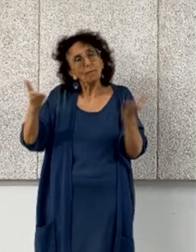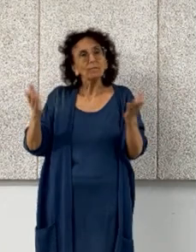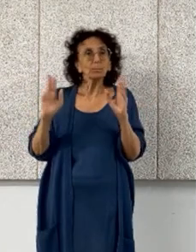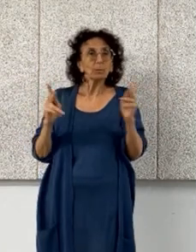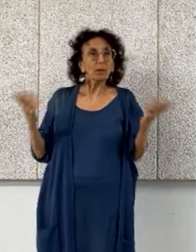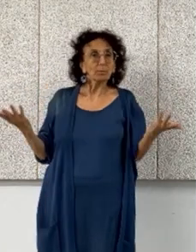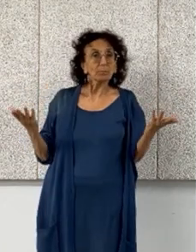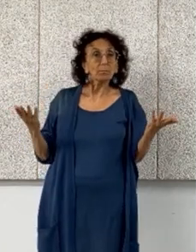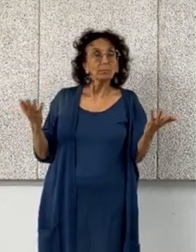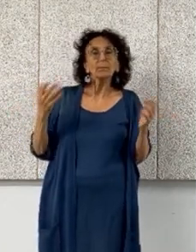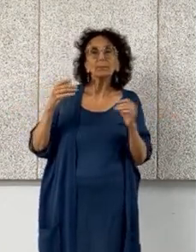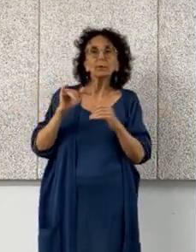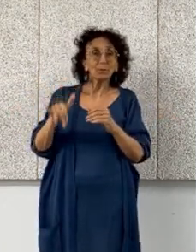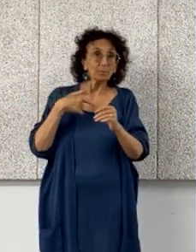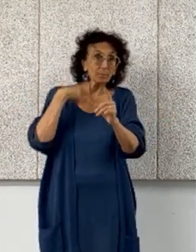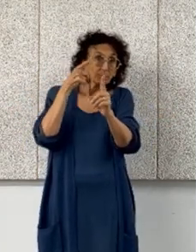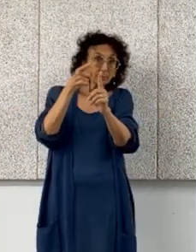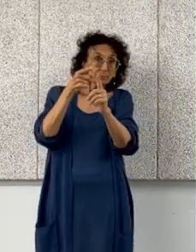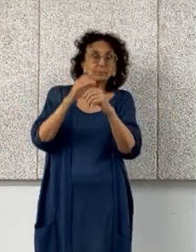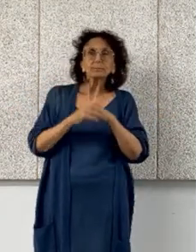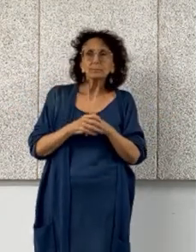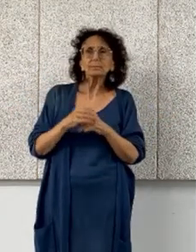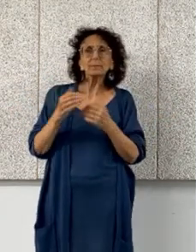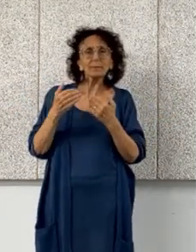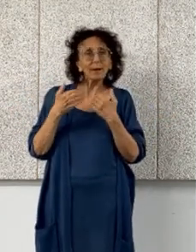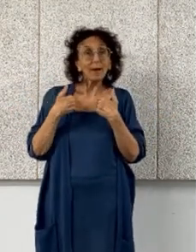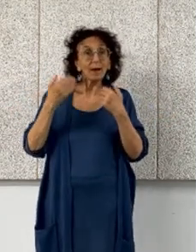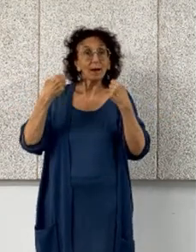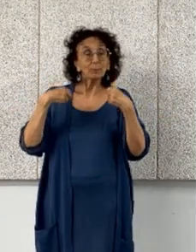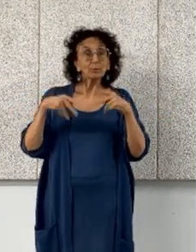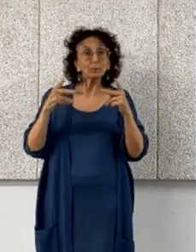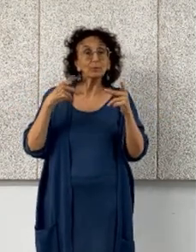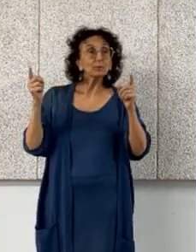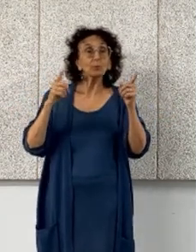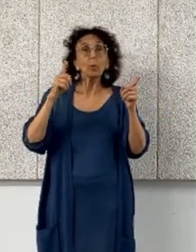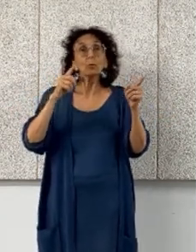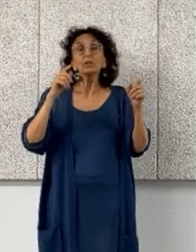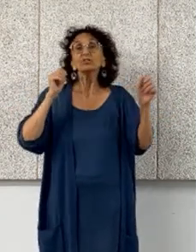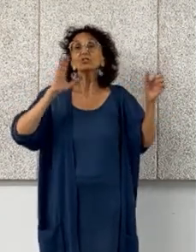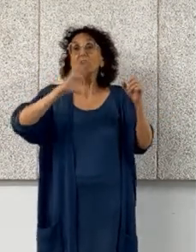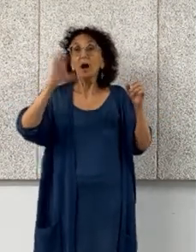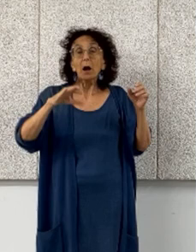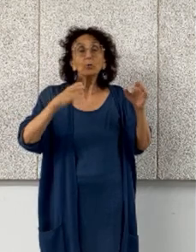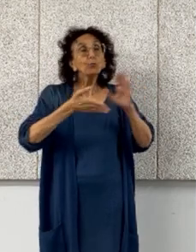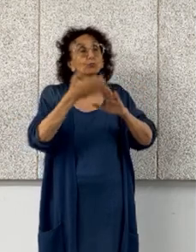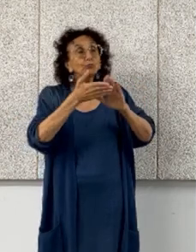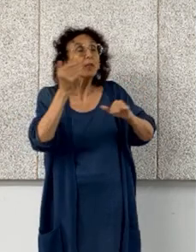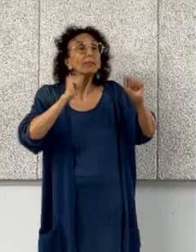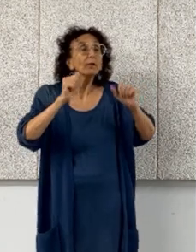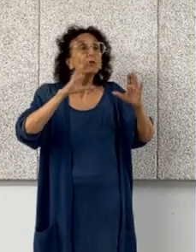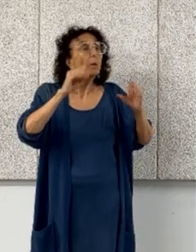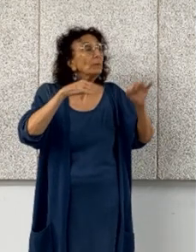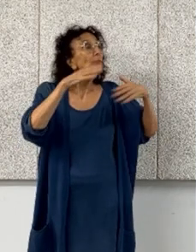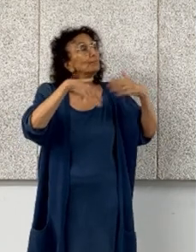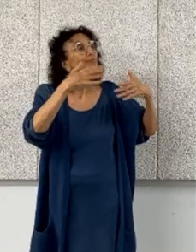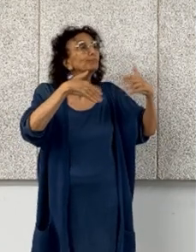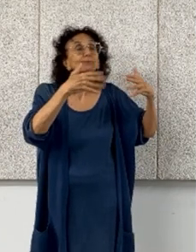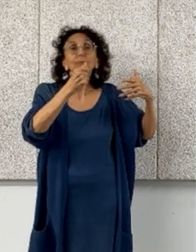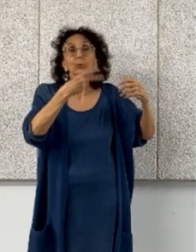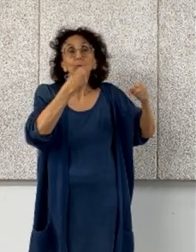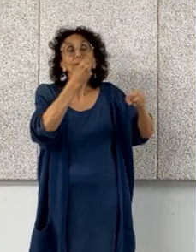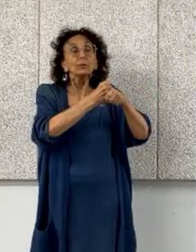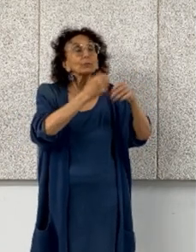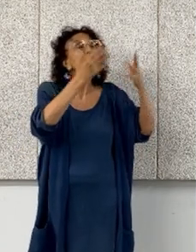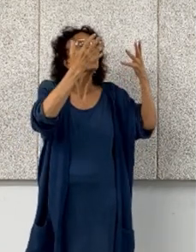What is there to say about that? So I had the opportunity to run a theater in Chicago for a couple of years, and